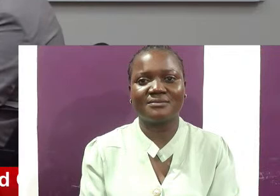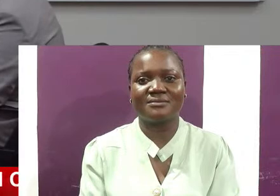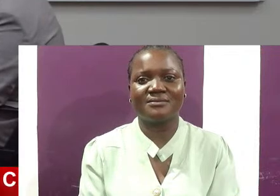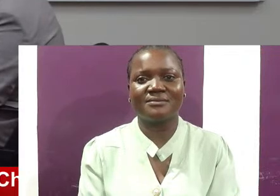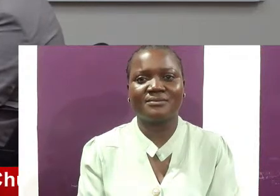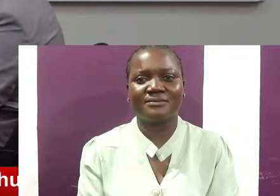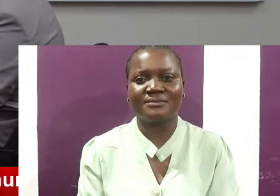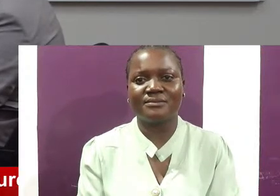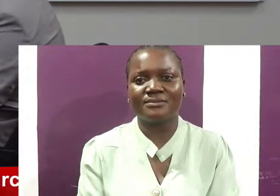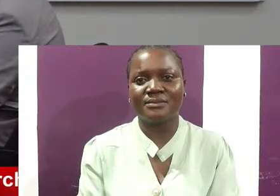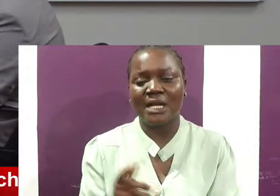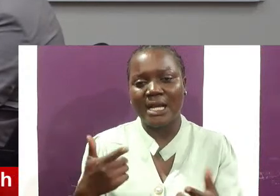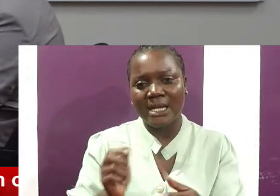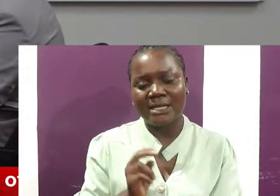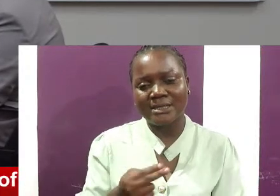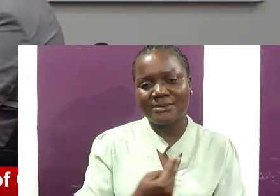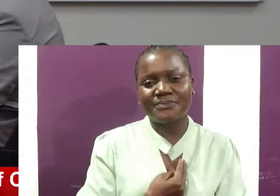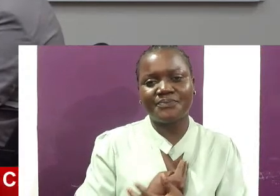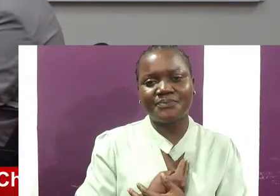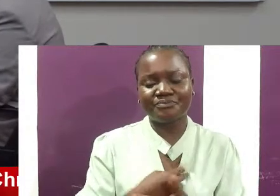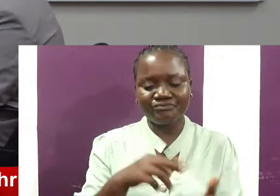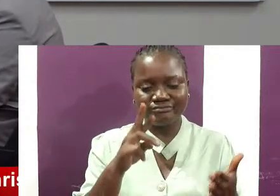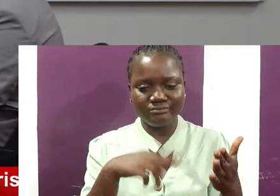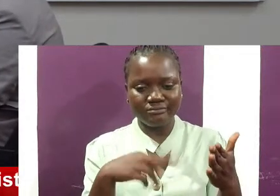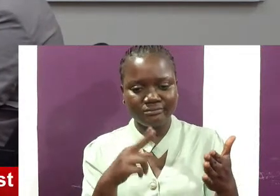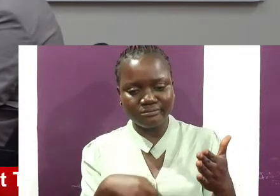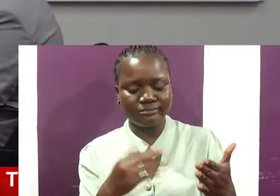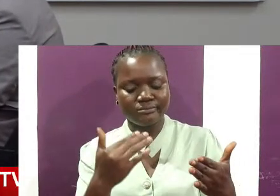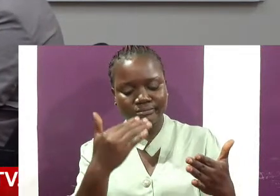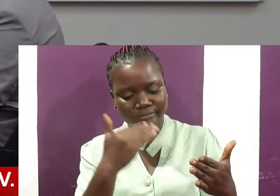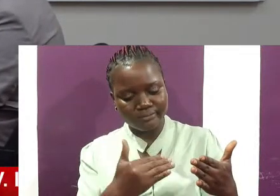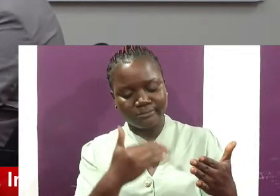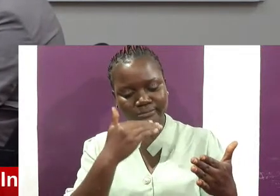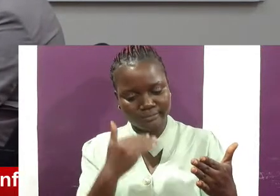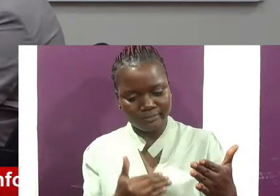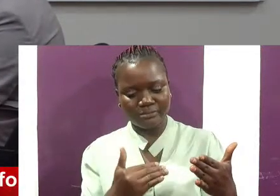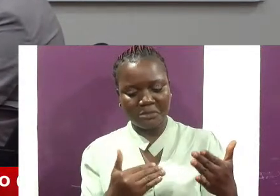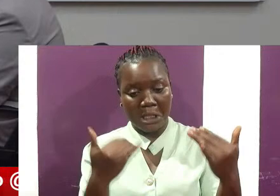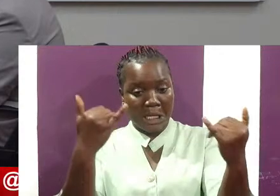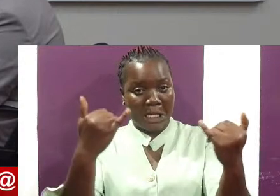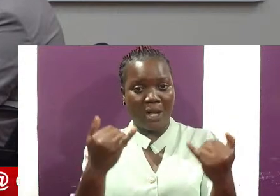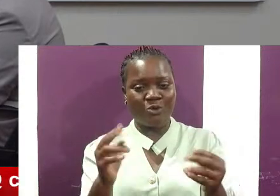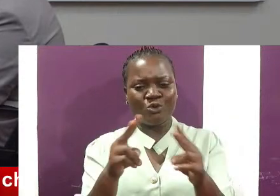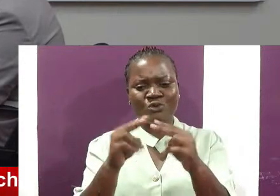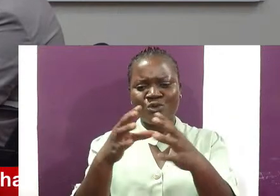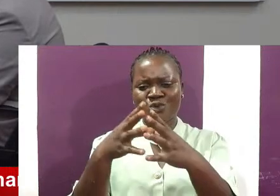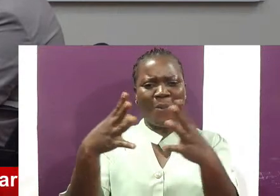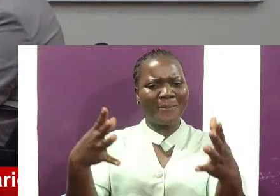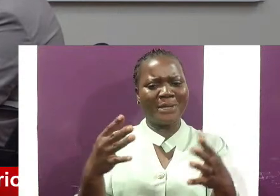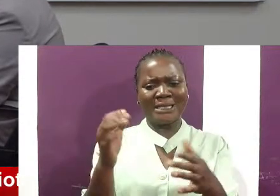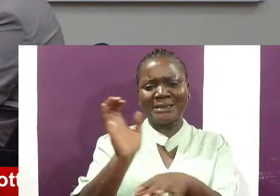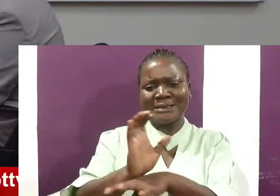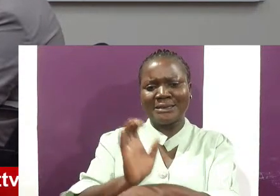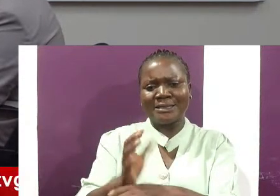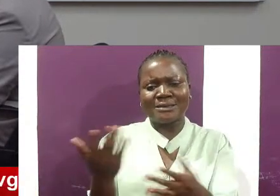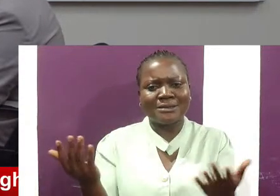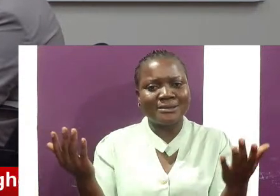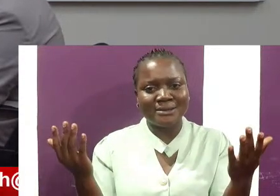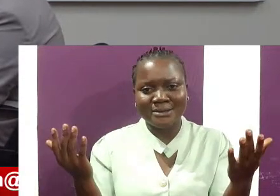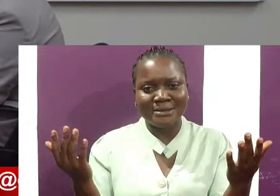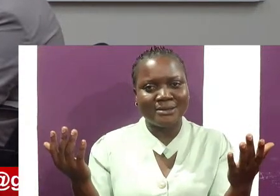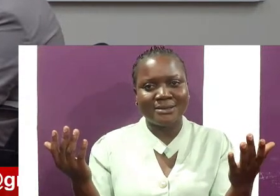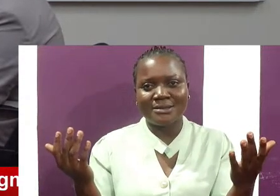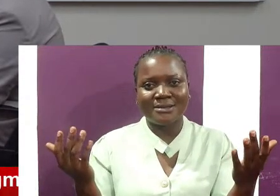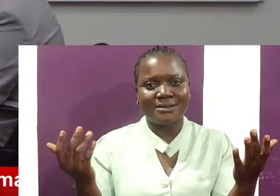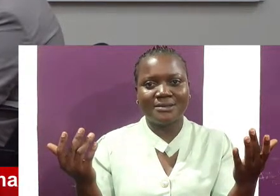Let's come to this, so many churches. And I'm going to tie two questions in one and try